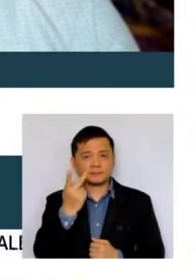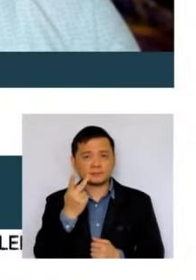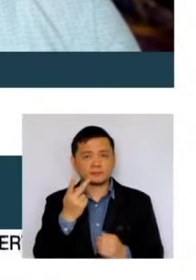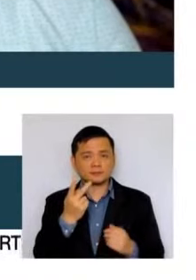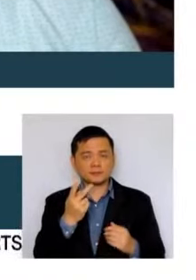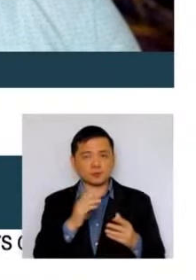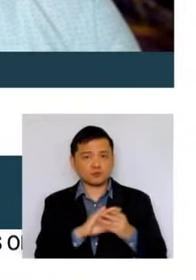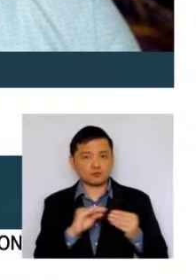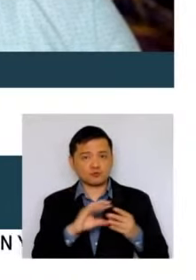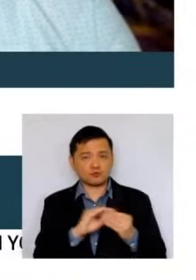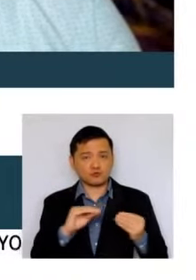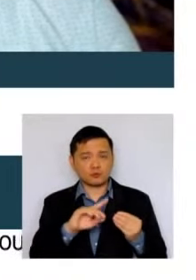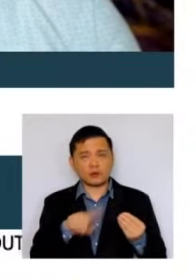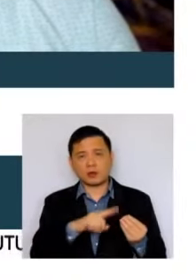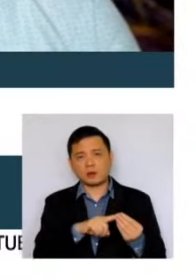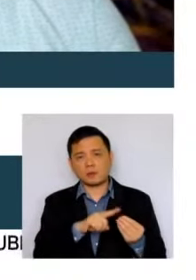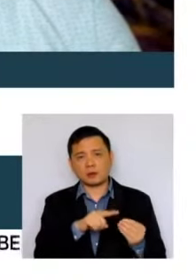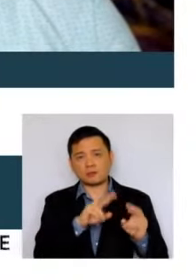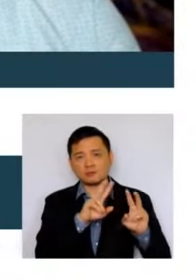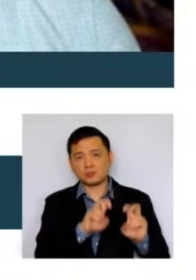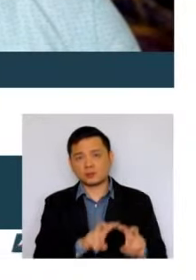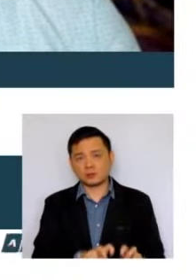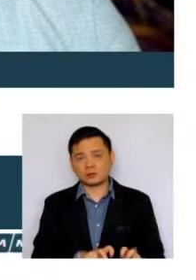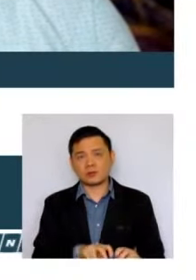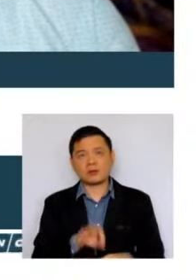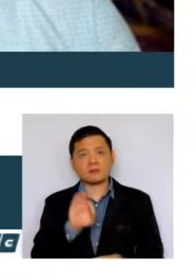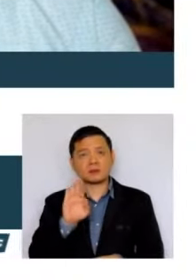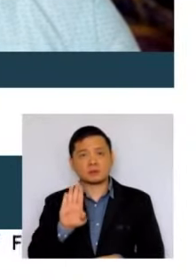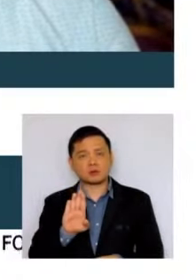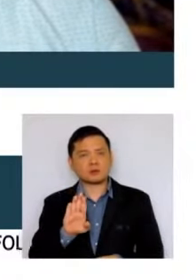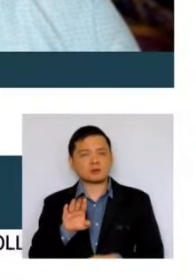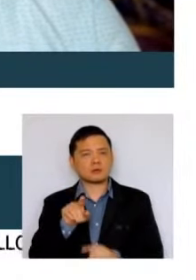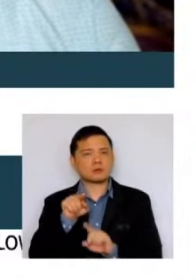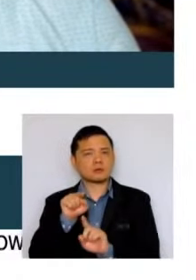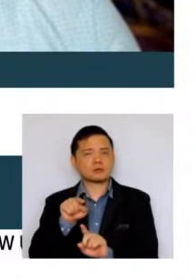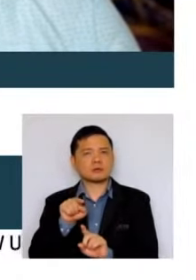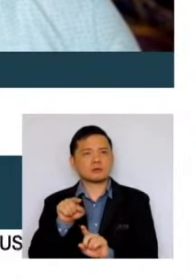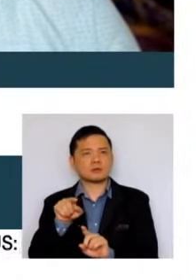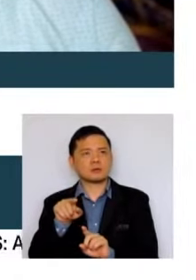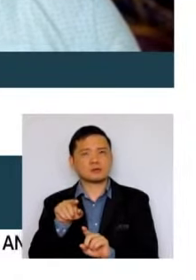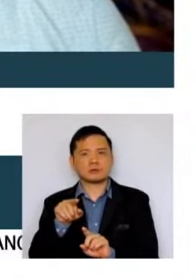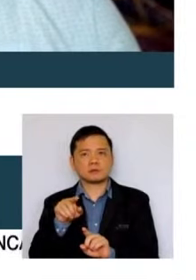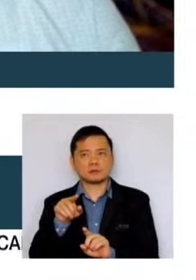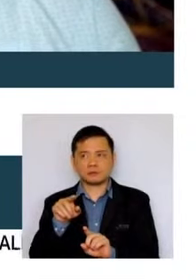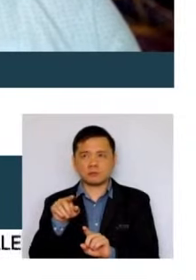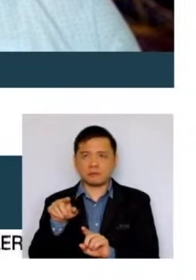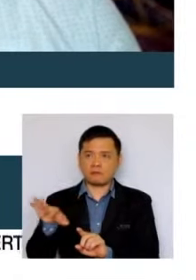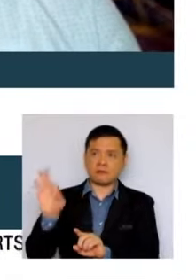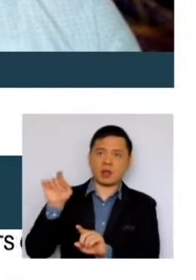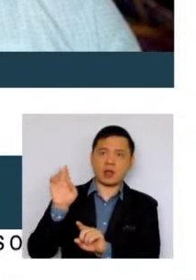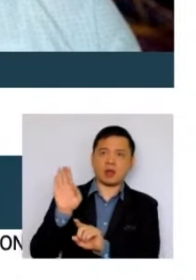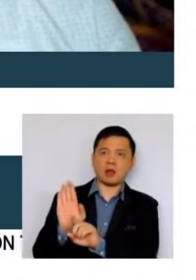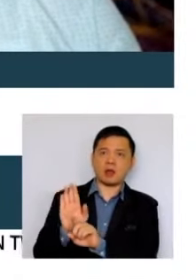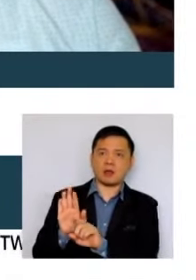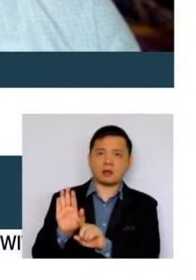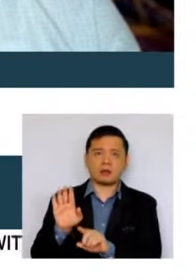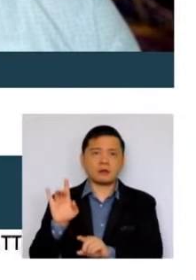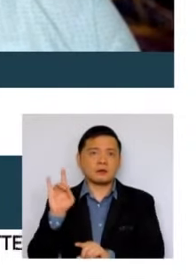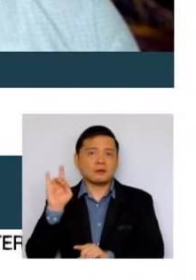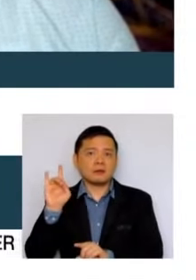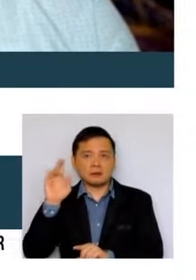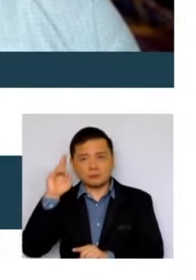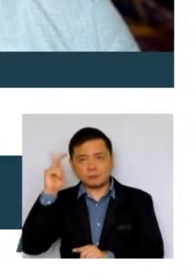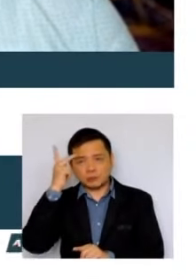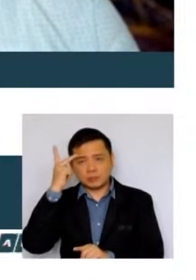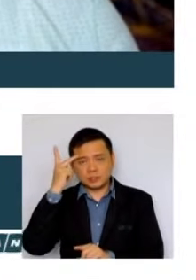claims Facebook misidentified tens of thousands of advertisements flagged under its political ads